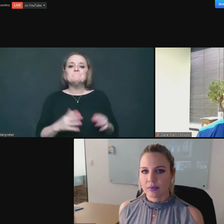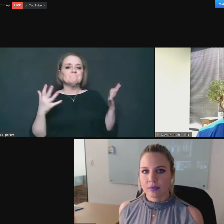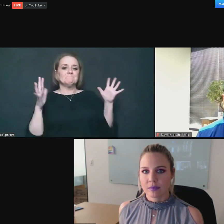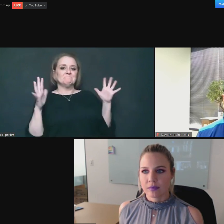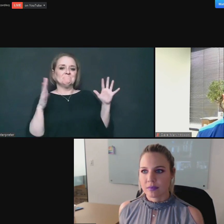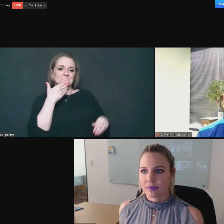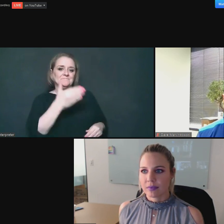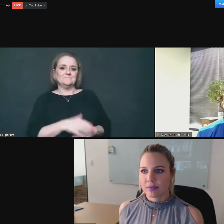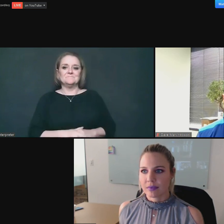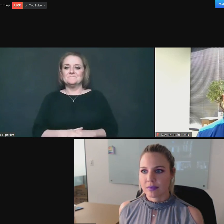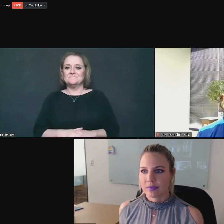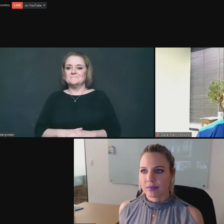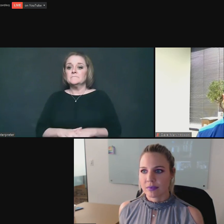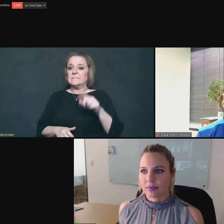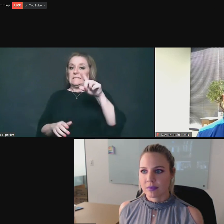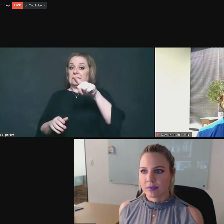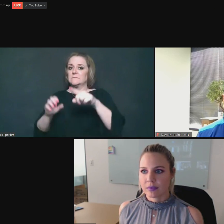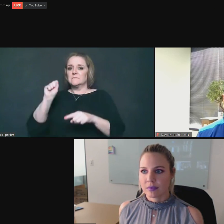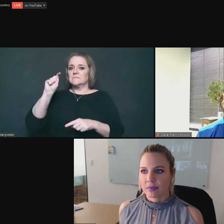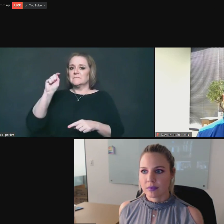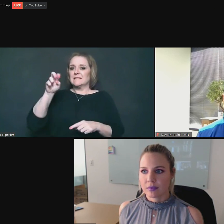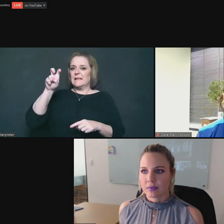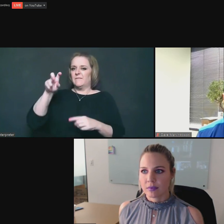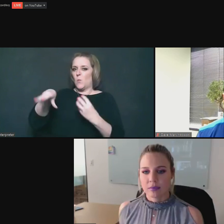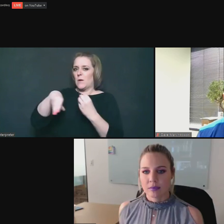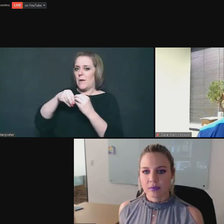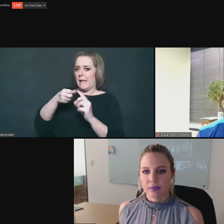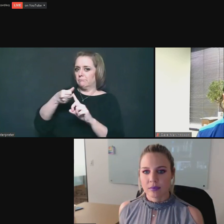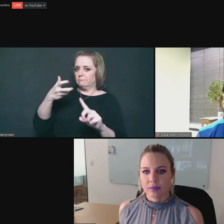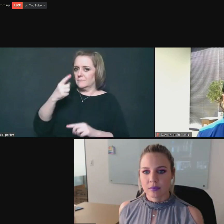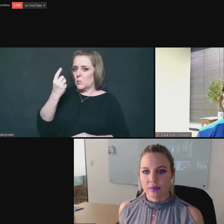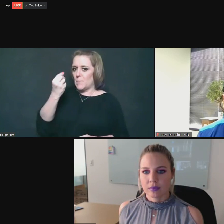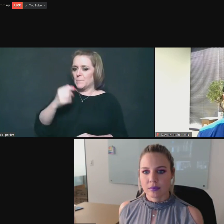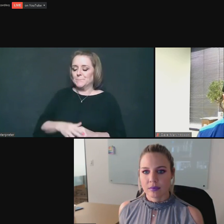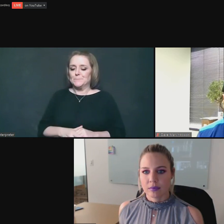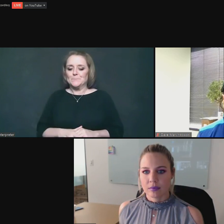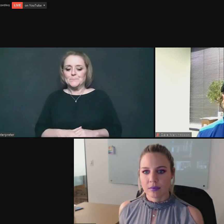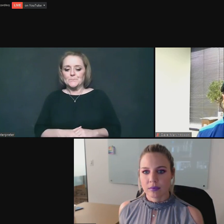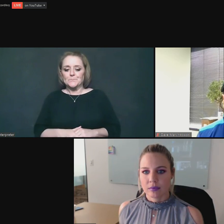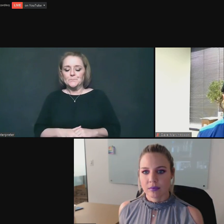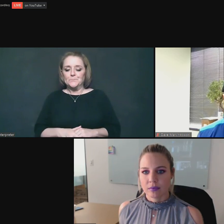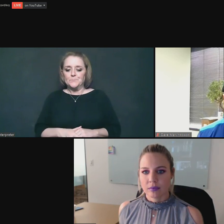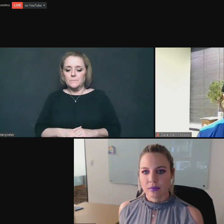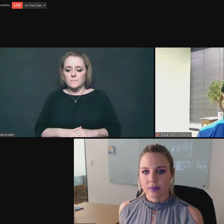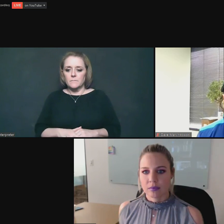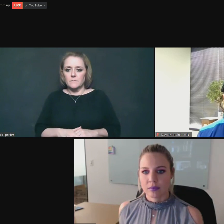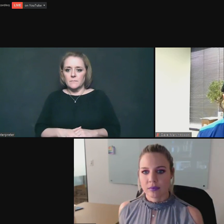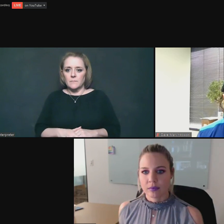Thanks everyone for your time. Let me just add on to that real quick, Matt. Just a question as it